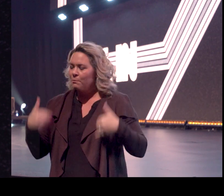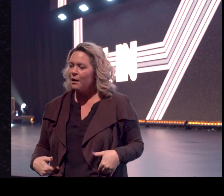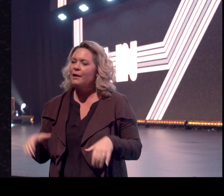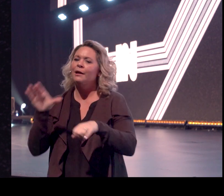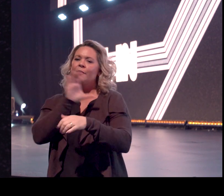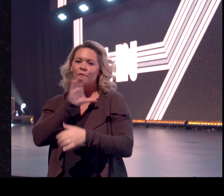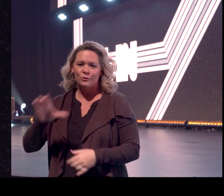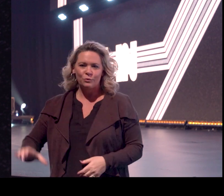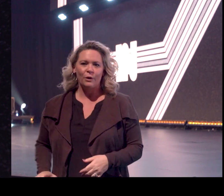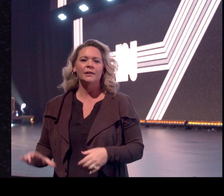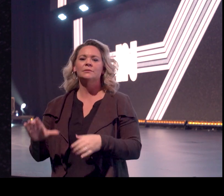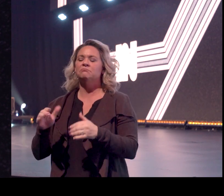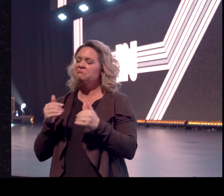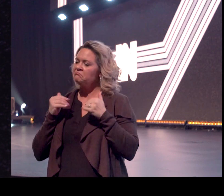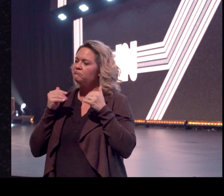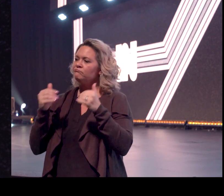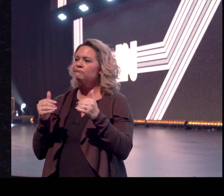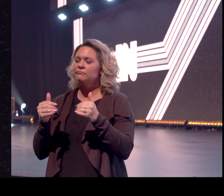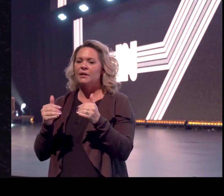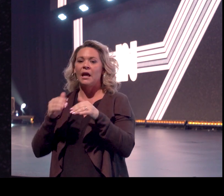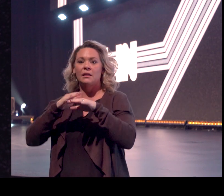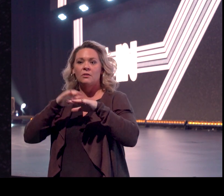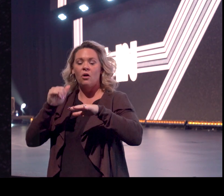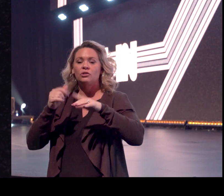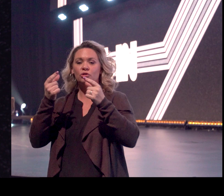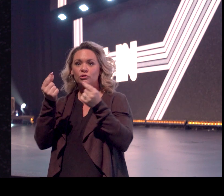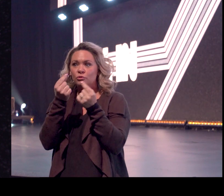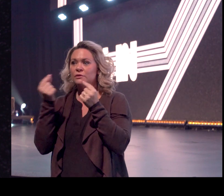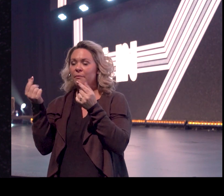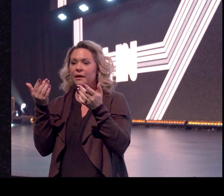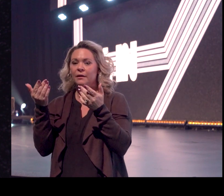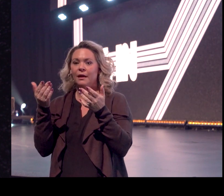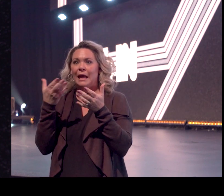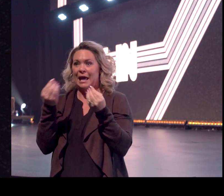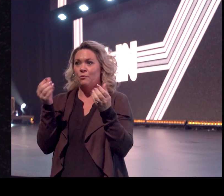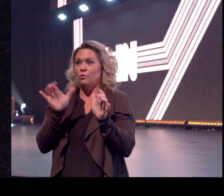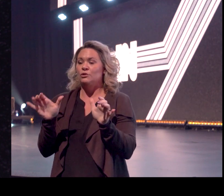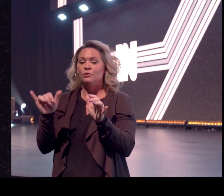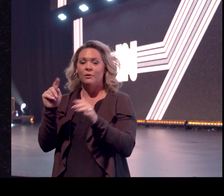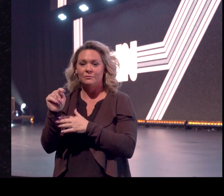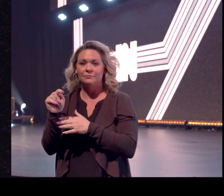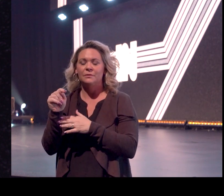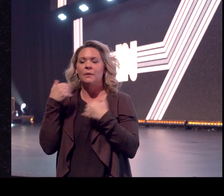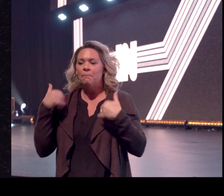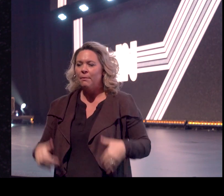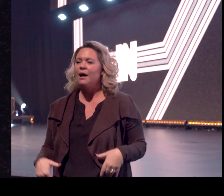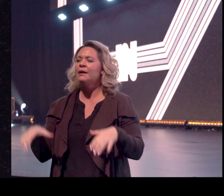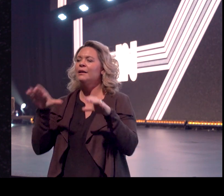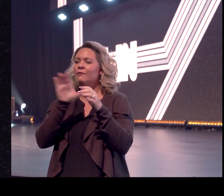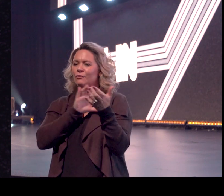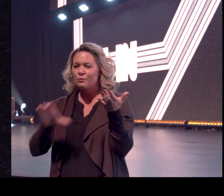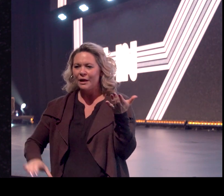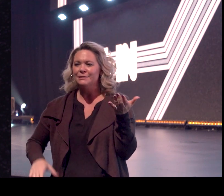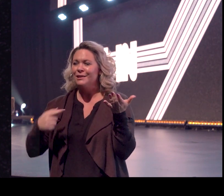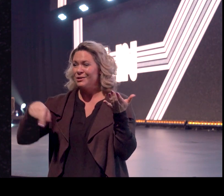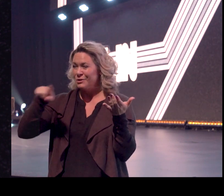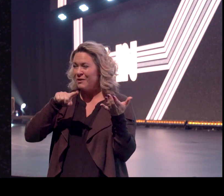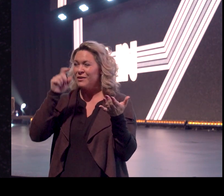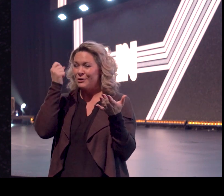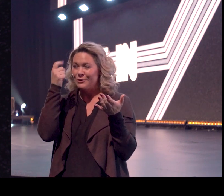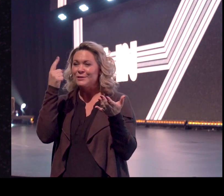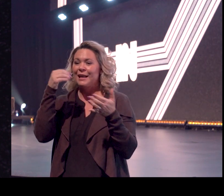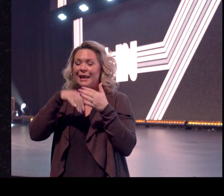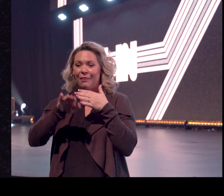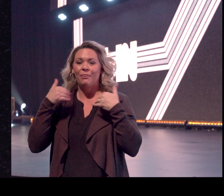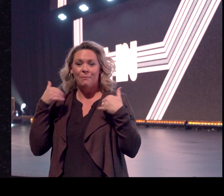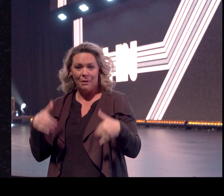Christ, steps up to do what God's called us to do. Amen? So here's what the analogy, right? We're the body of Christ,